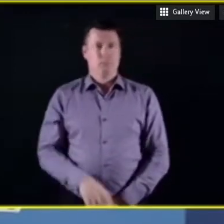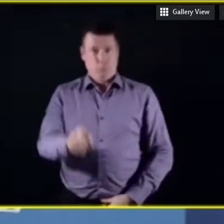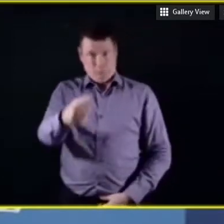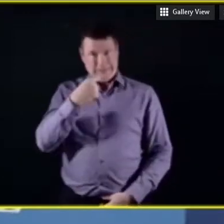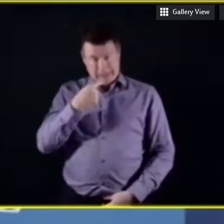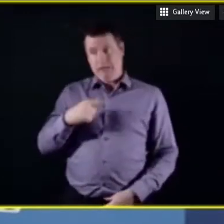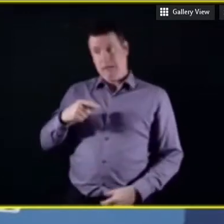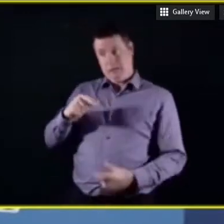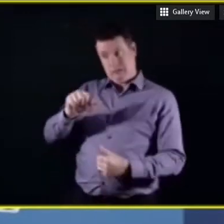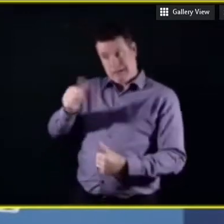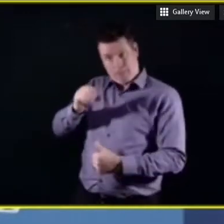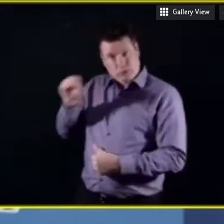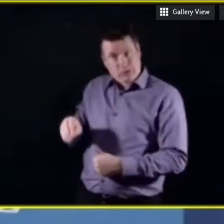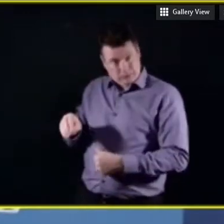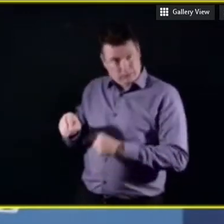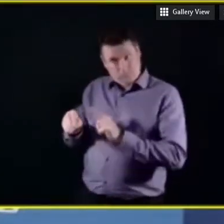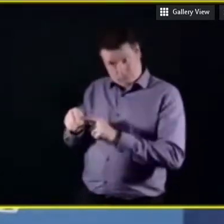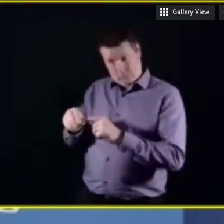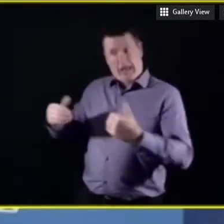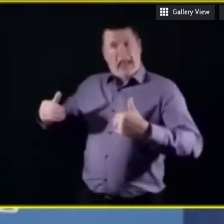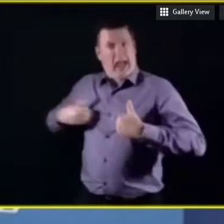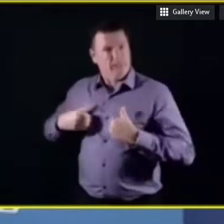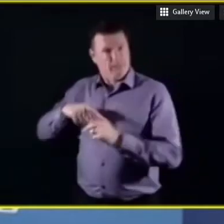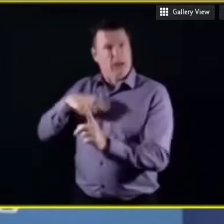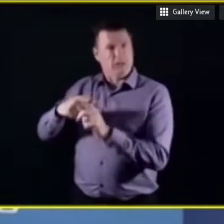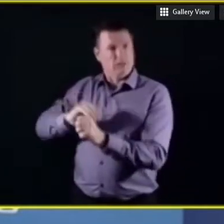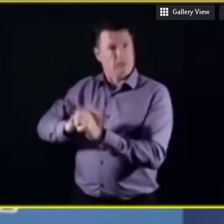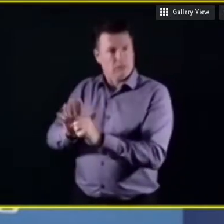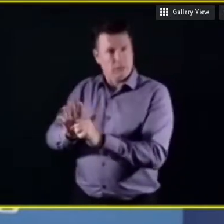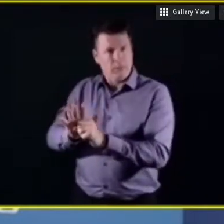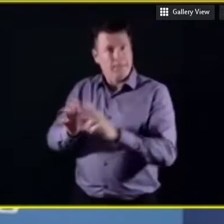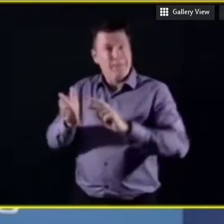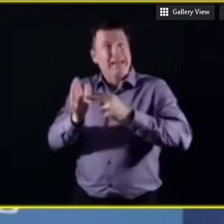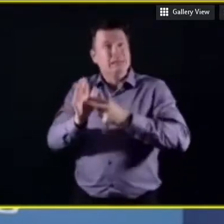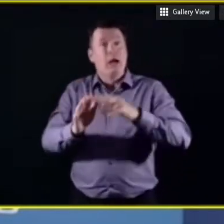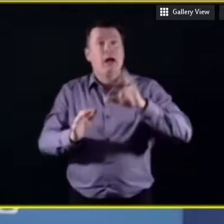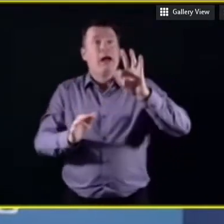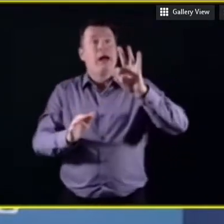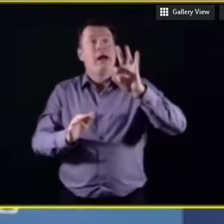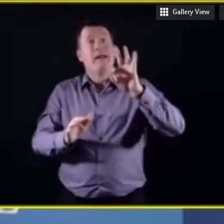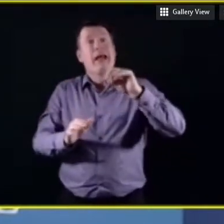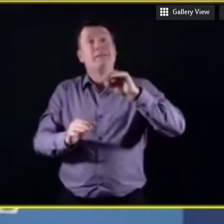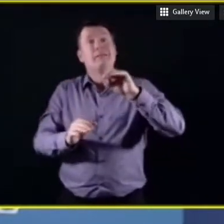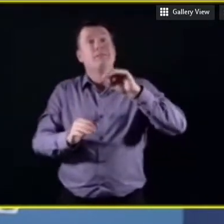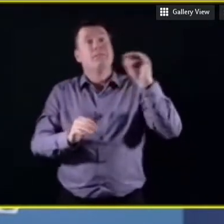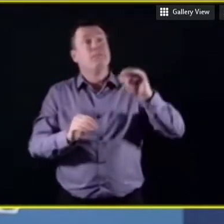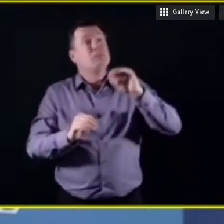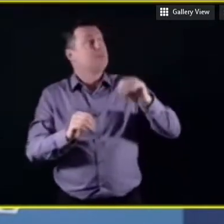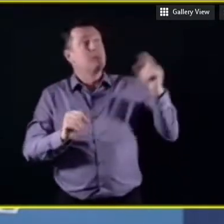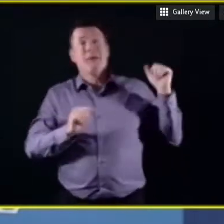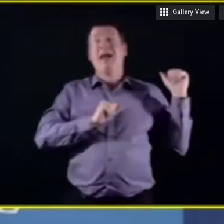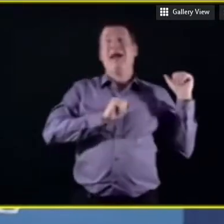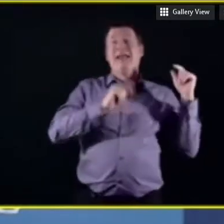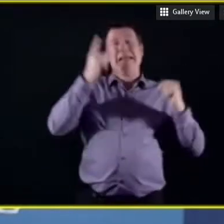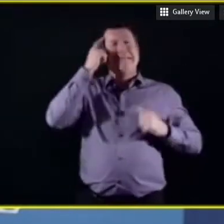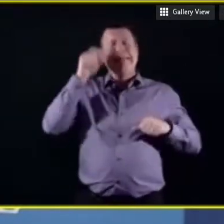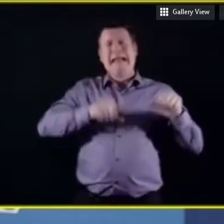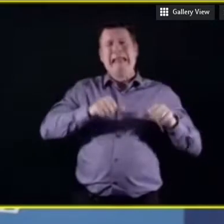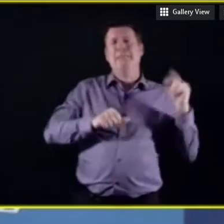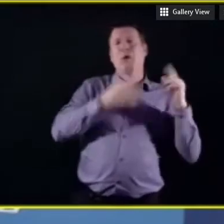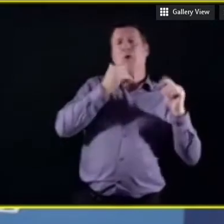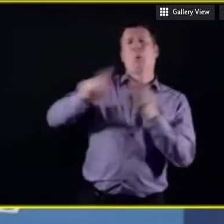respiratory viruses active in the community. And again, we are seeing patients who have distinctly non-viral, non-COVID